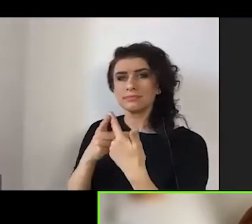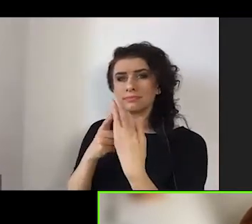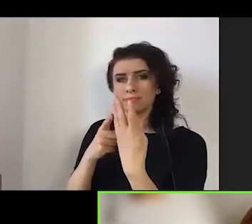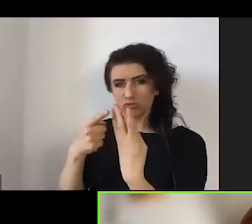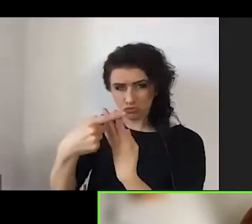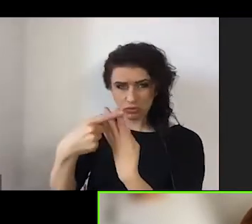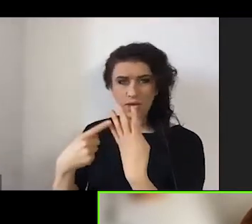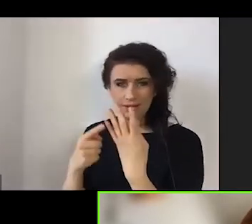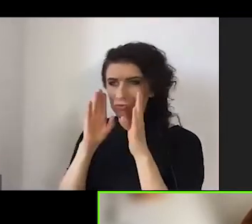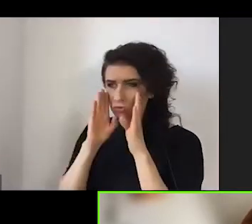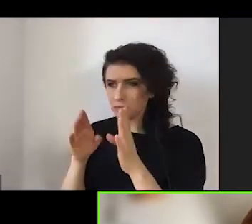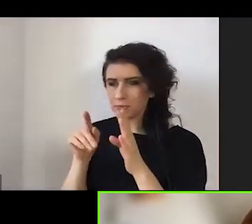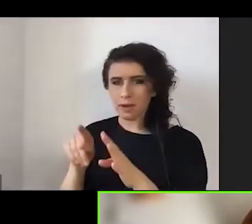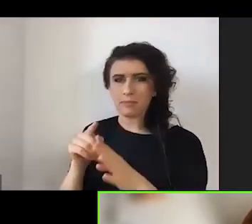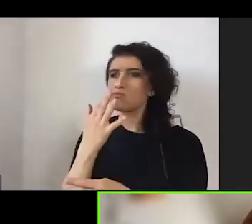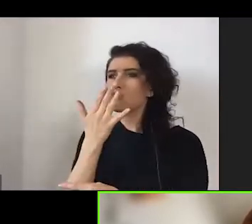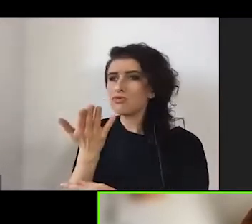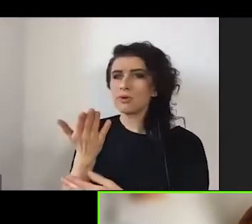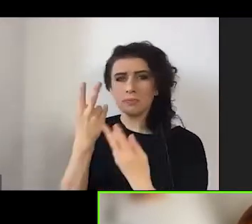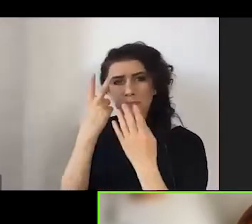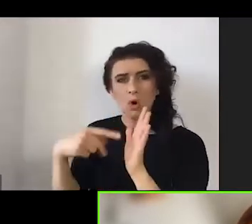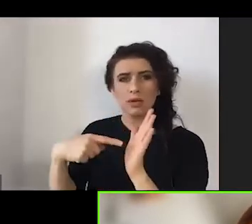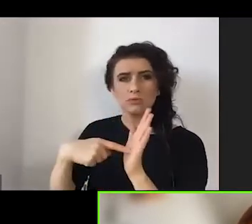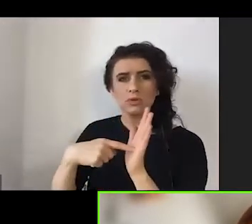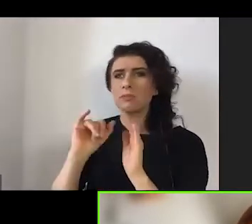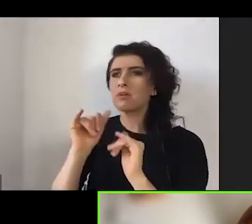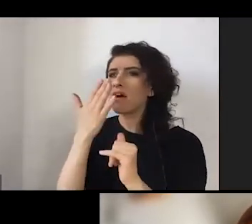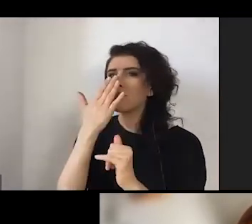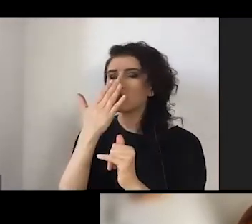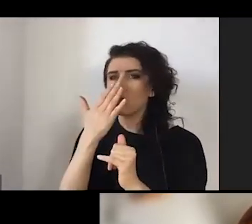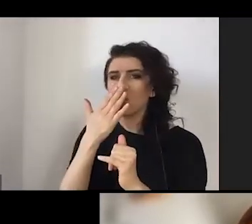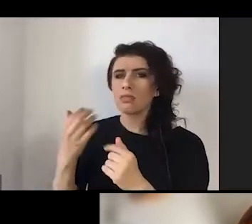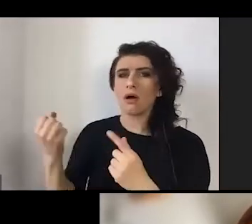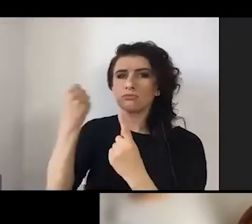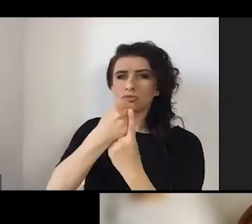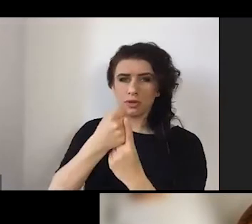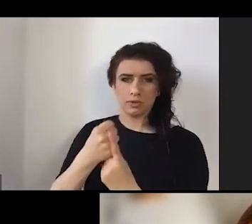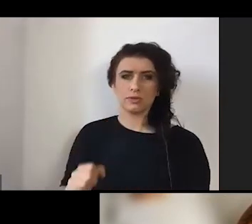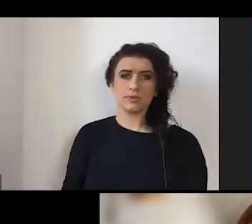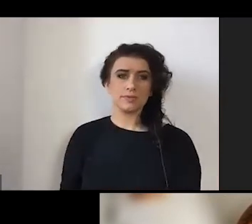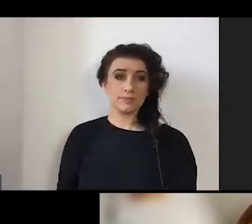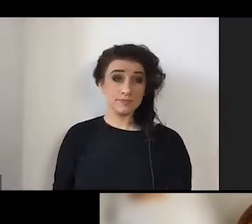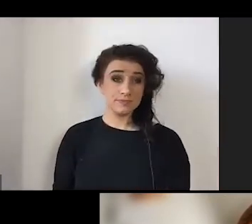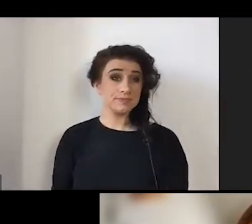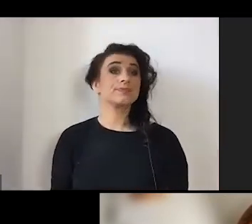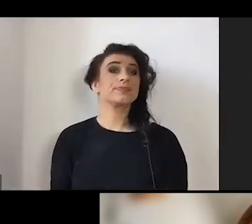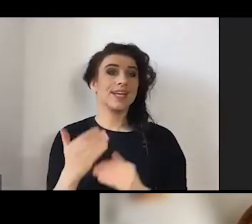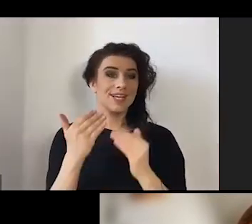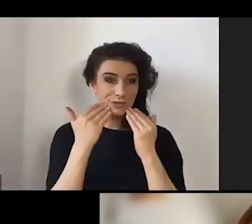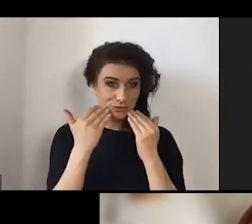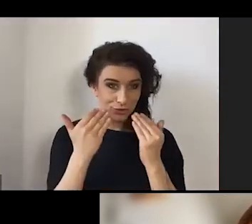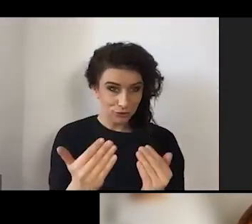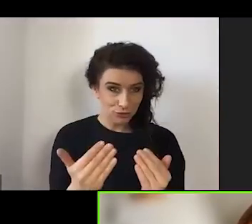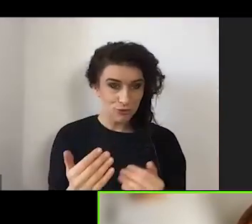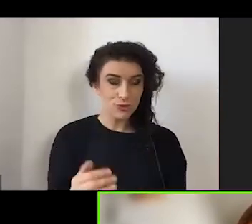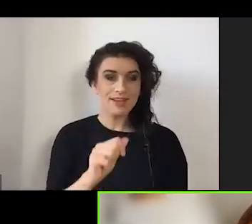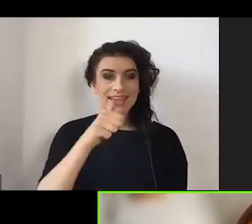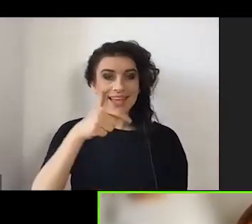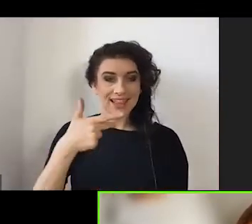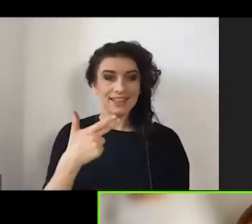be. Yeah. Sure. I have a few questions from people.